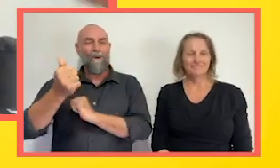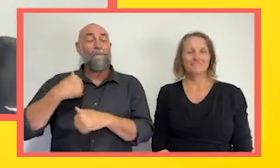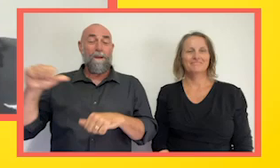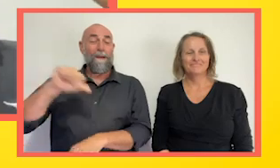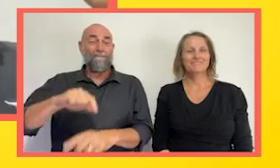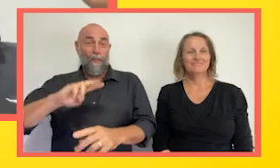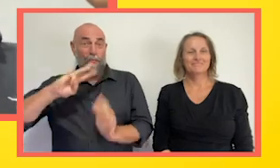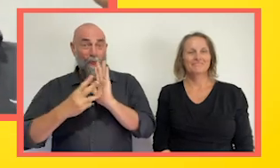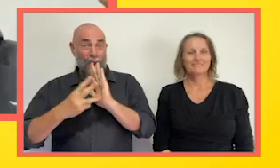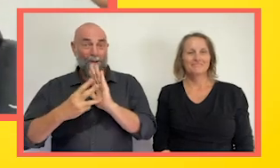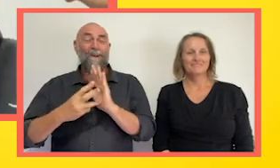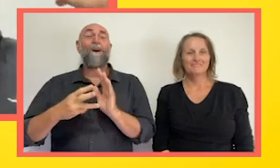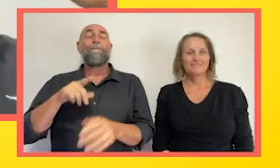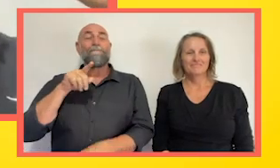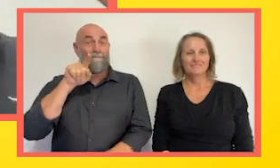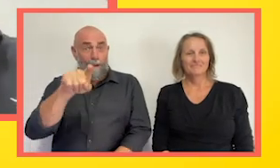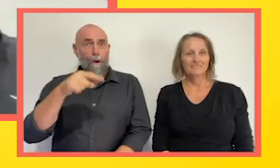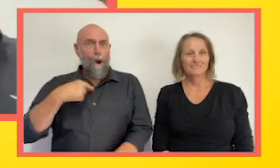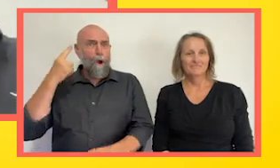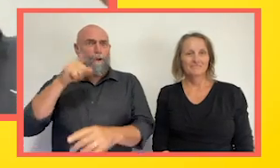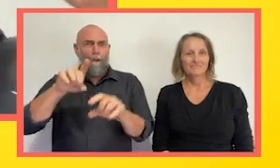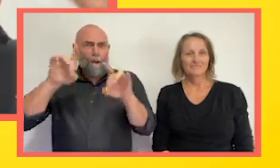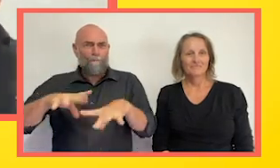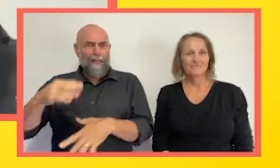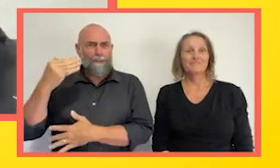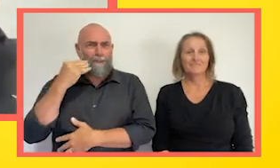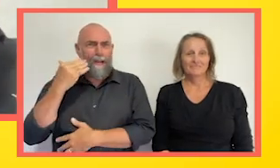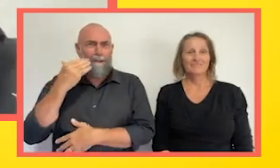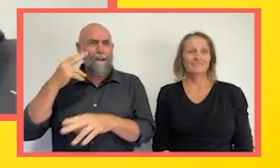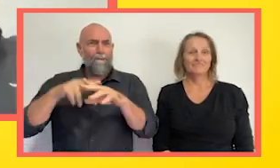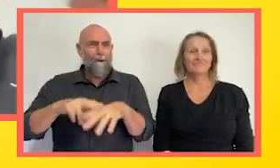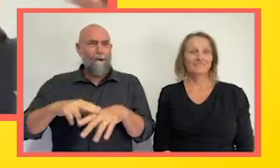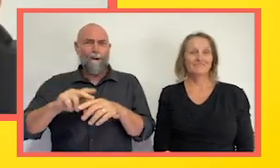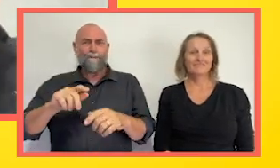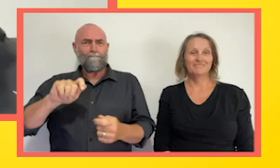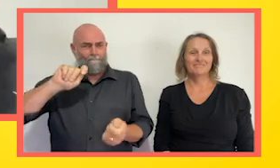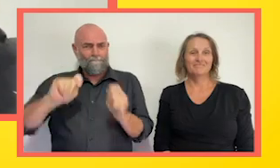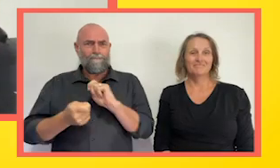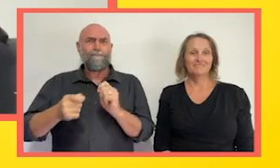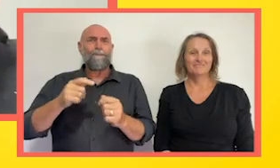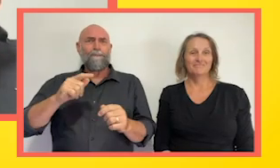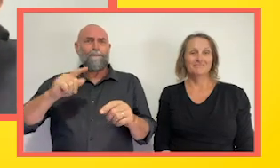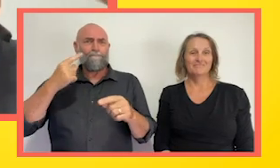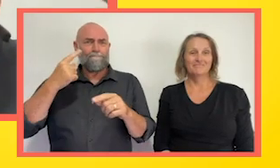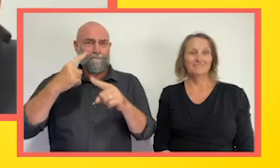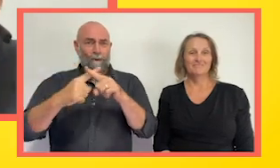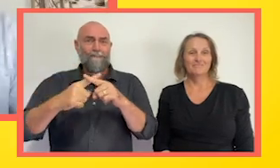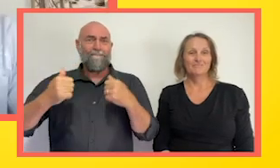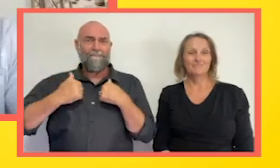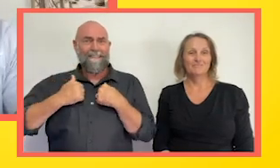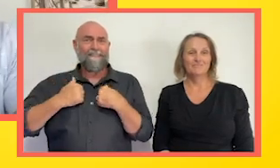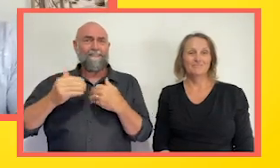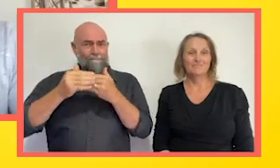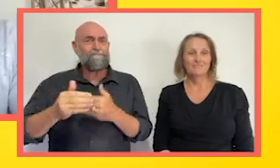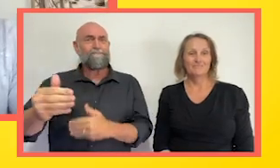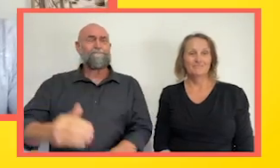3. Riley Bat, I hear that you're the current Australian champ for adaptive CrossFit and 4th in the world. Mate, not a